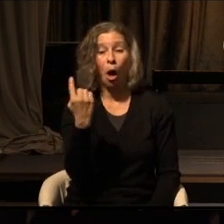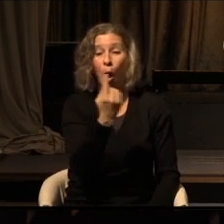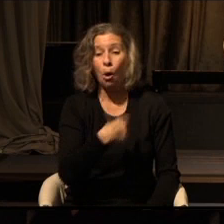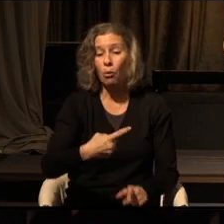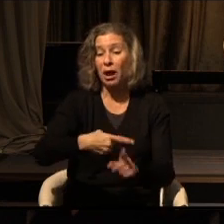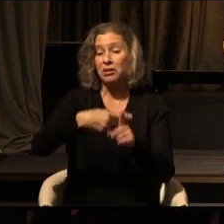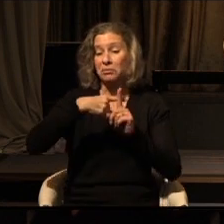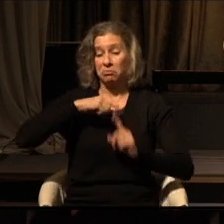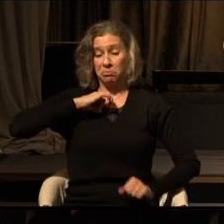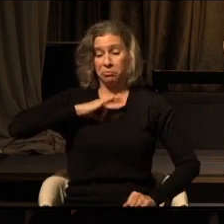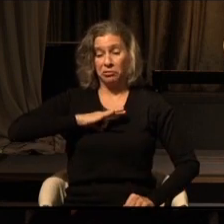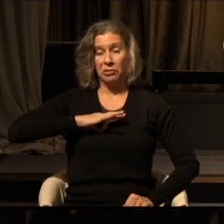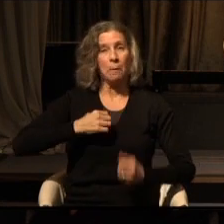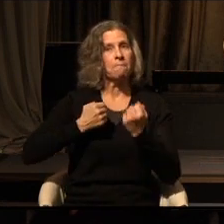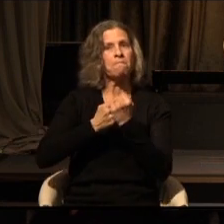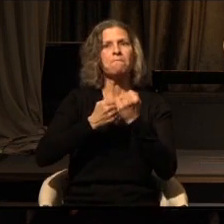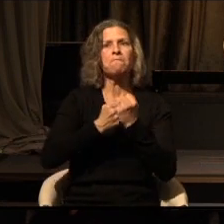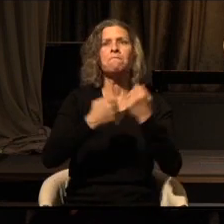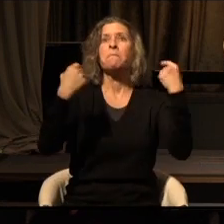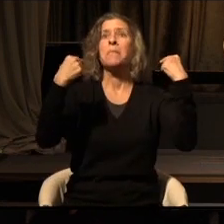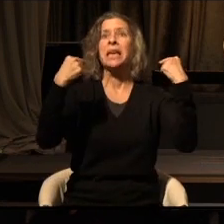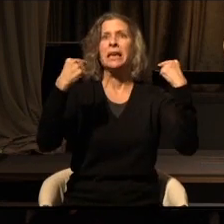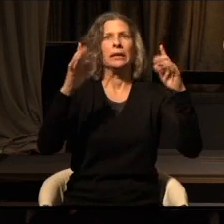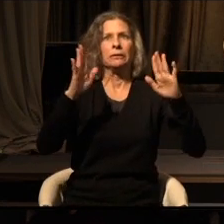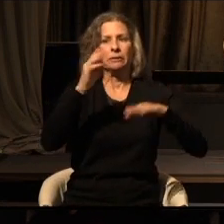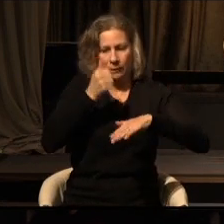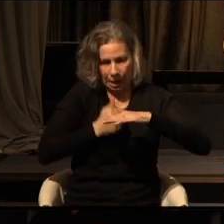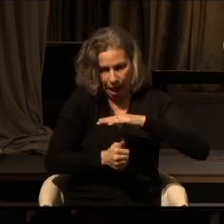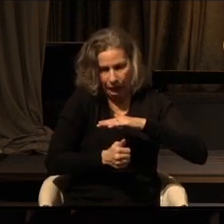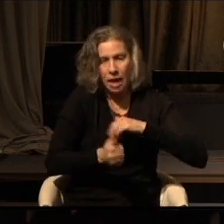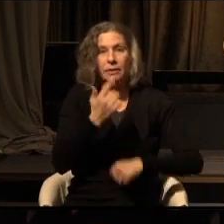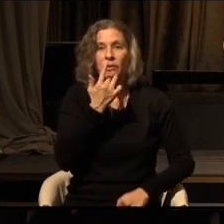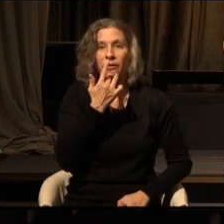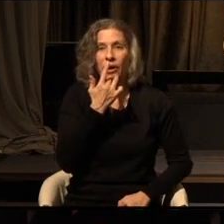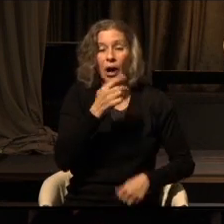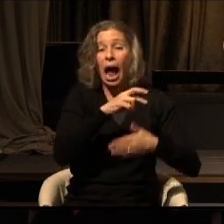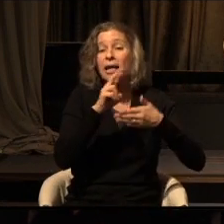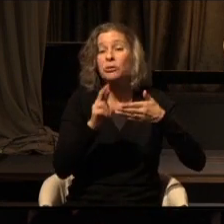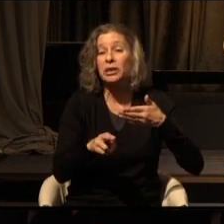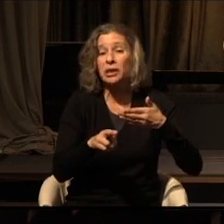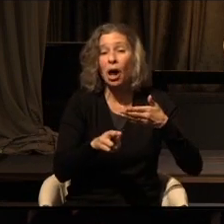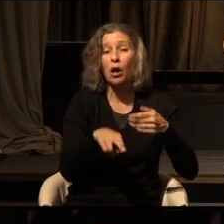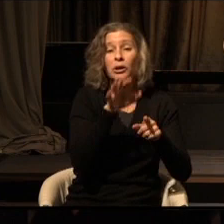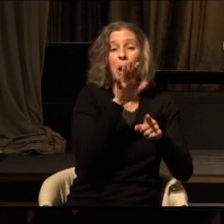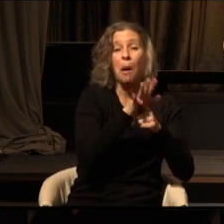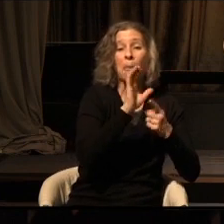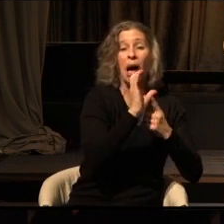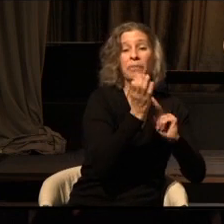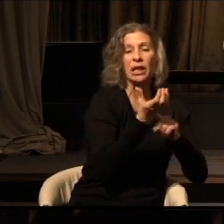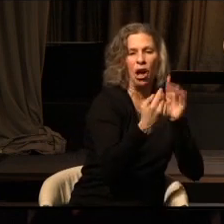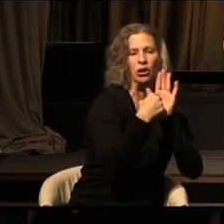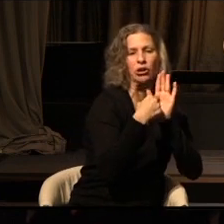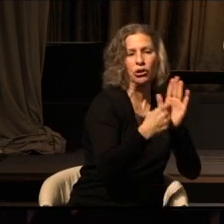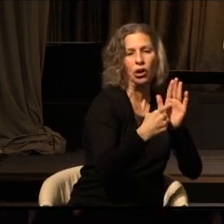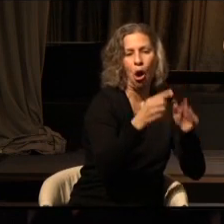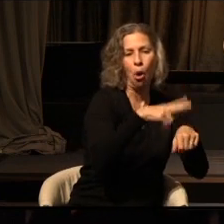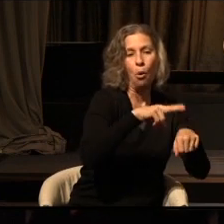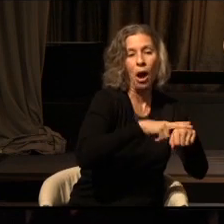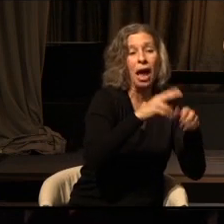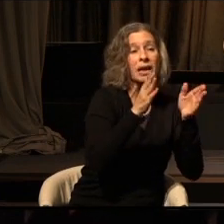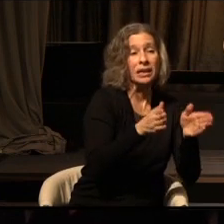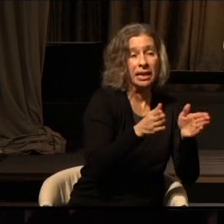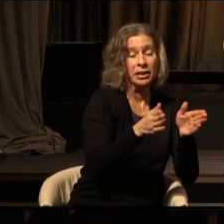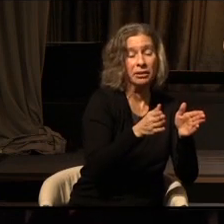advantageous to stand up and be counted. As a result, popular culture images portraying Native people, past